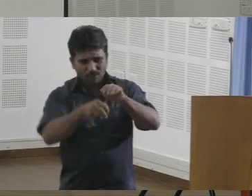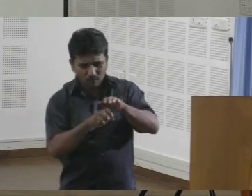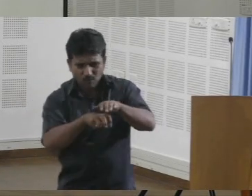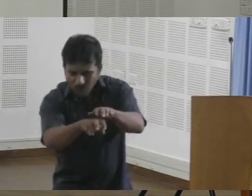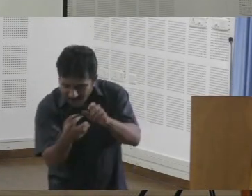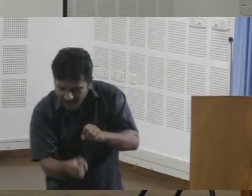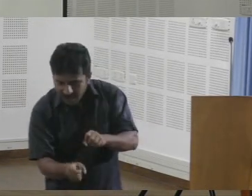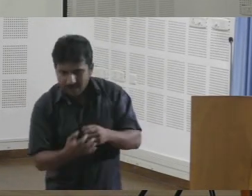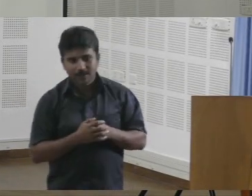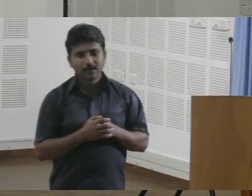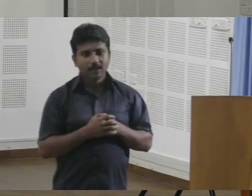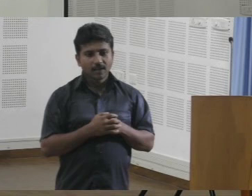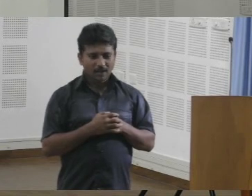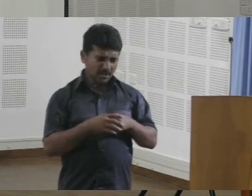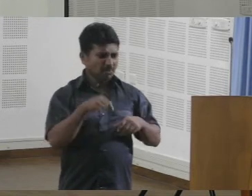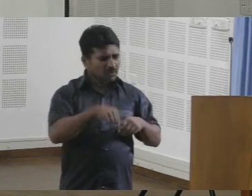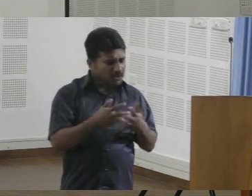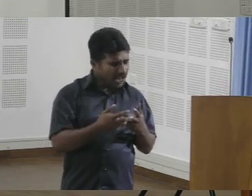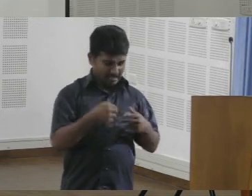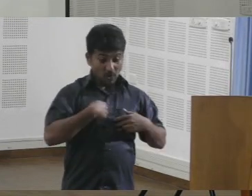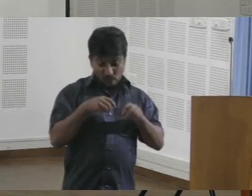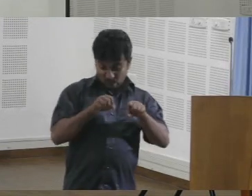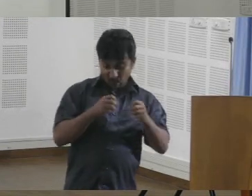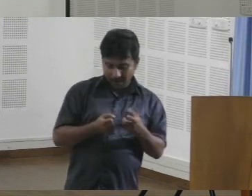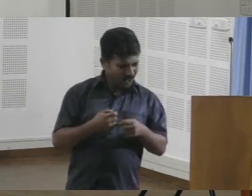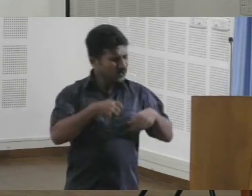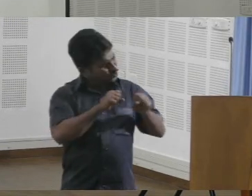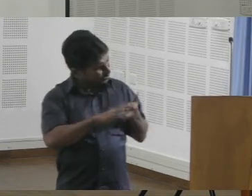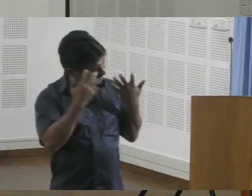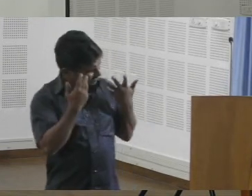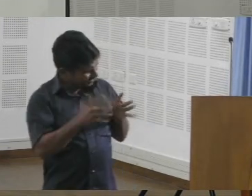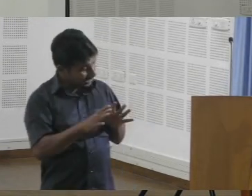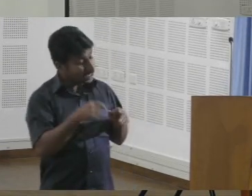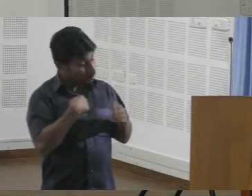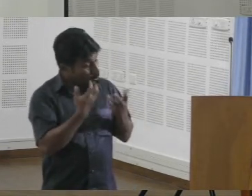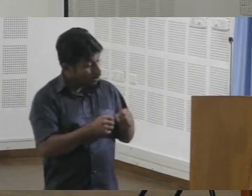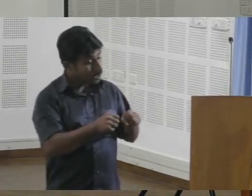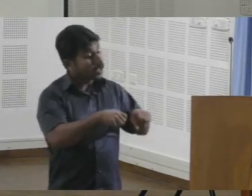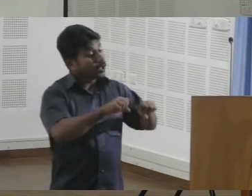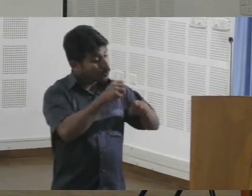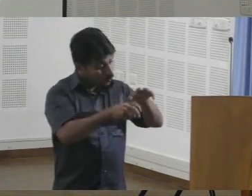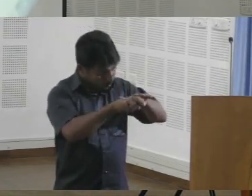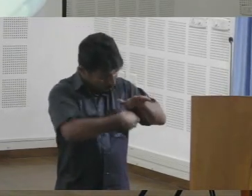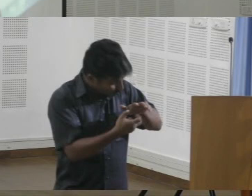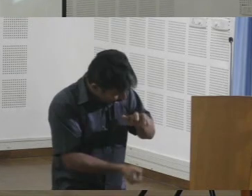Scooter ride is over. Okay, scooter ride is over. Now you want roller skater or cycling?